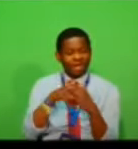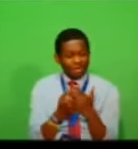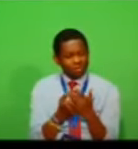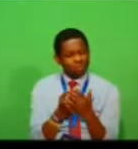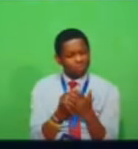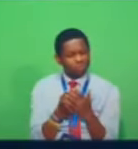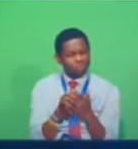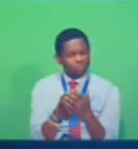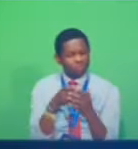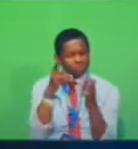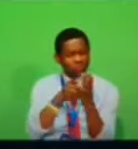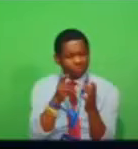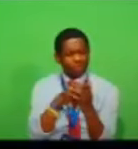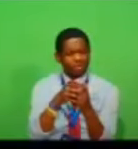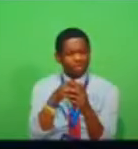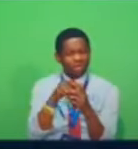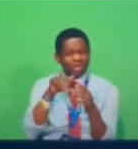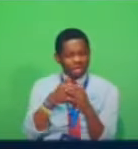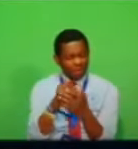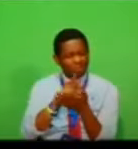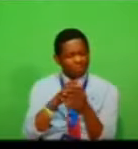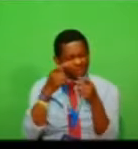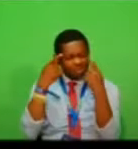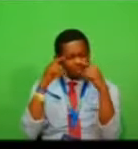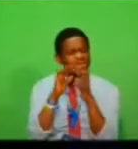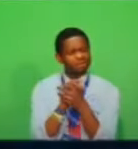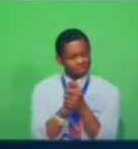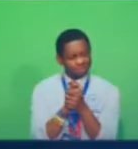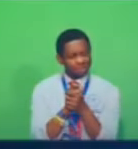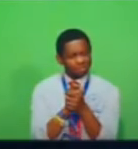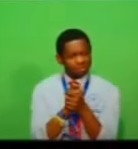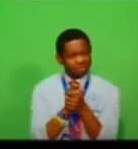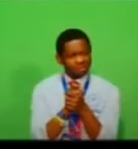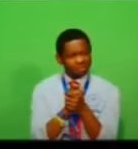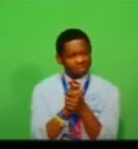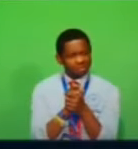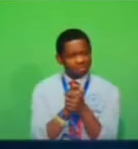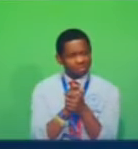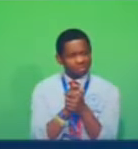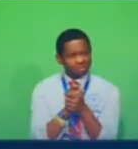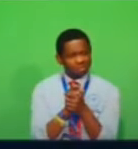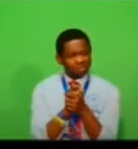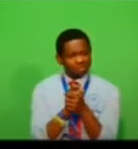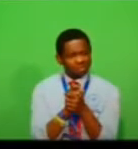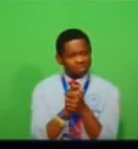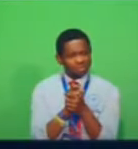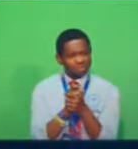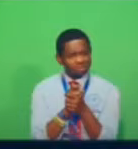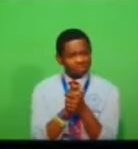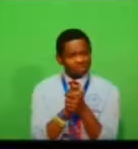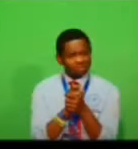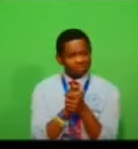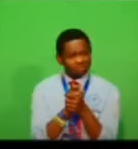Okay, because thank you. Many of us, when we hear about money, we say, ah, that's the devil. Ah, I bind money.